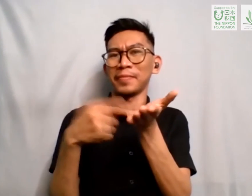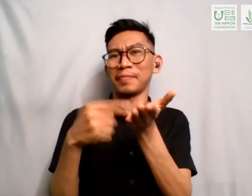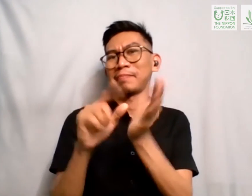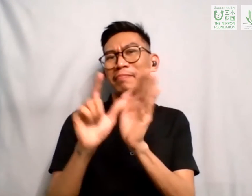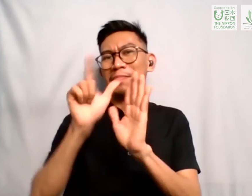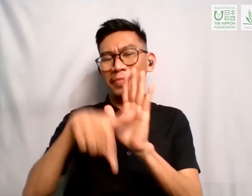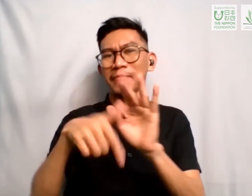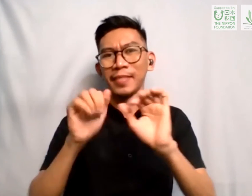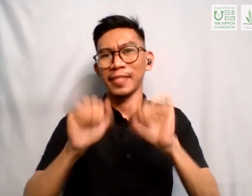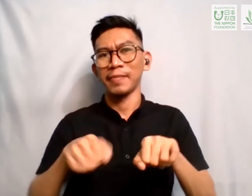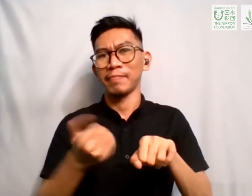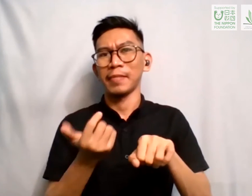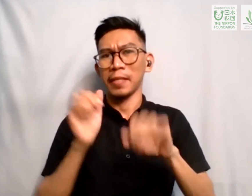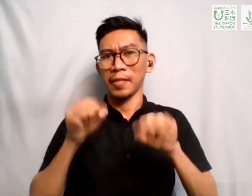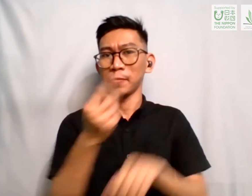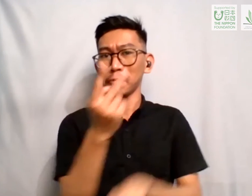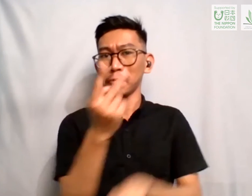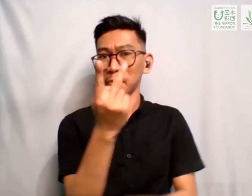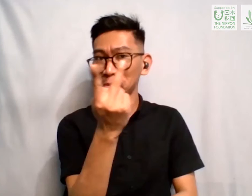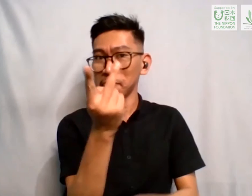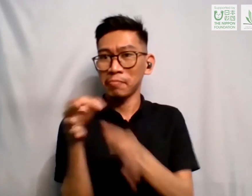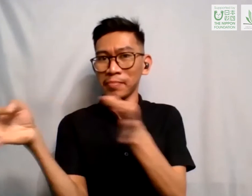A and B sentences.